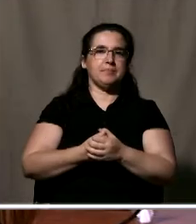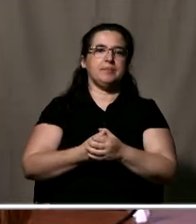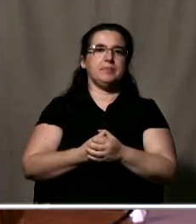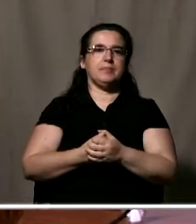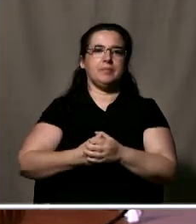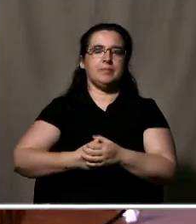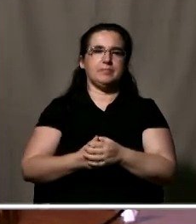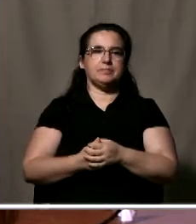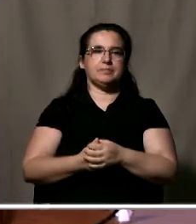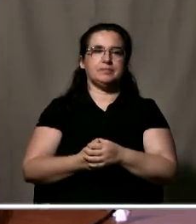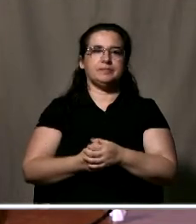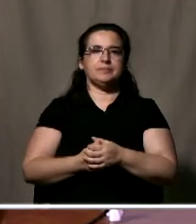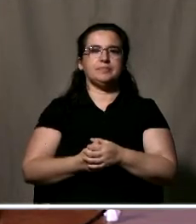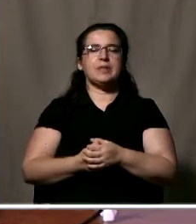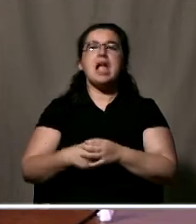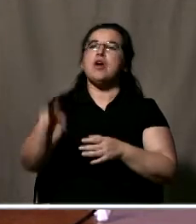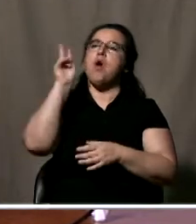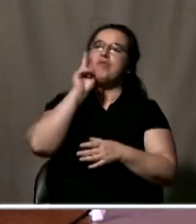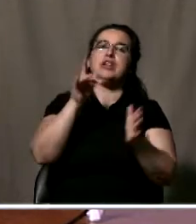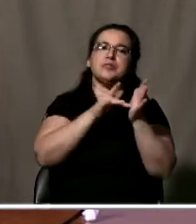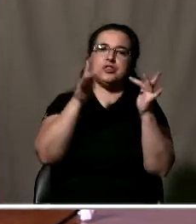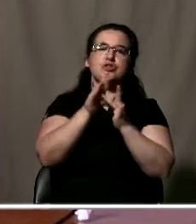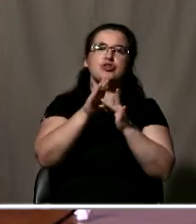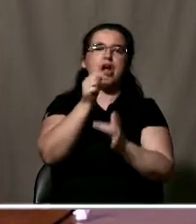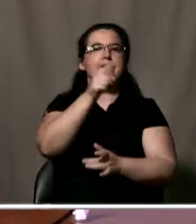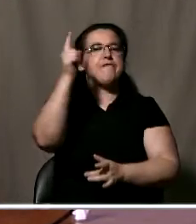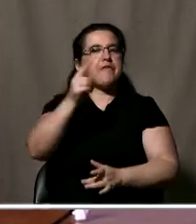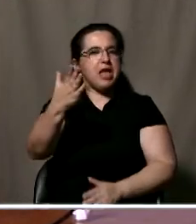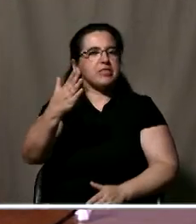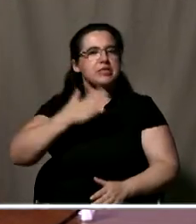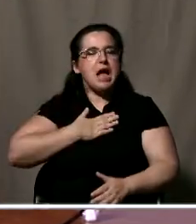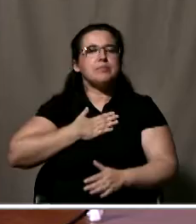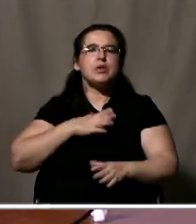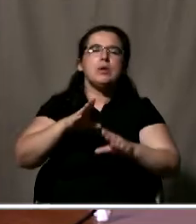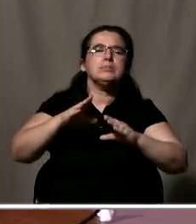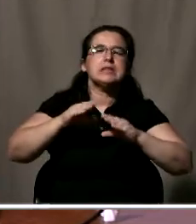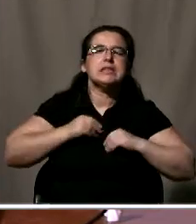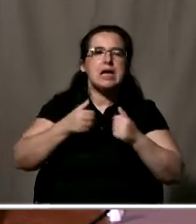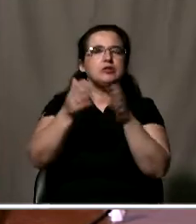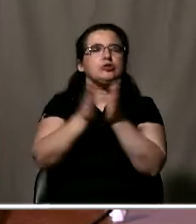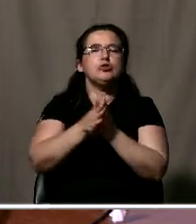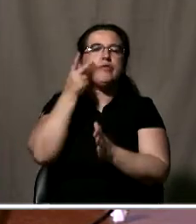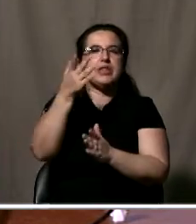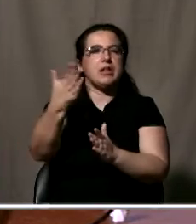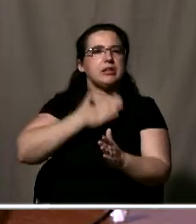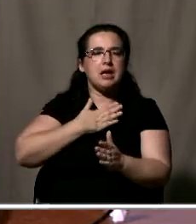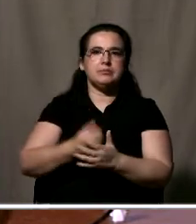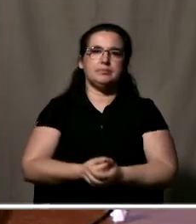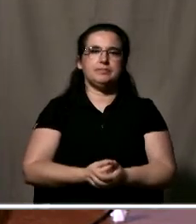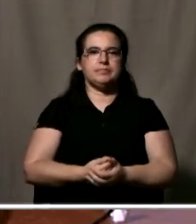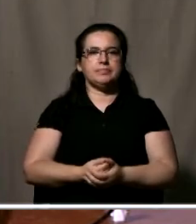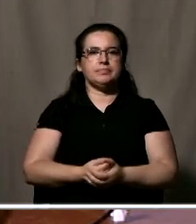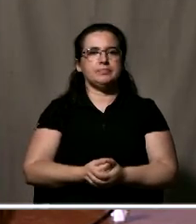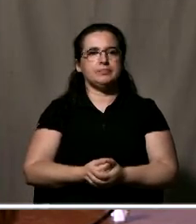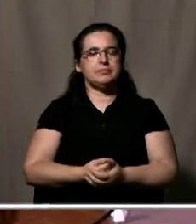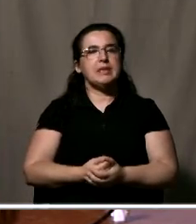withstand whatever I face in life. Eu vejo aquele que me vai dar fé para eu suportar tudo o que eu tenho de suportar na vida. And how do I know that as a reality. E como eu sei que